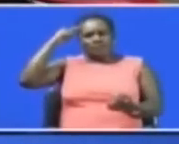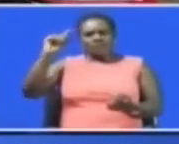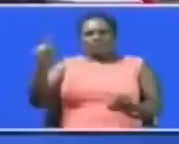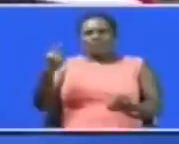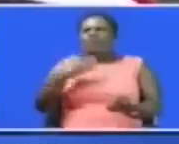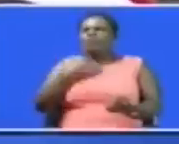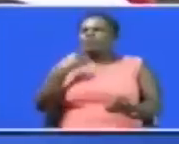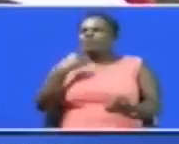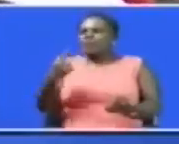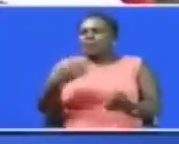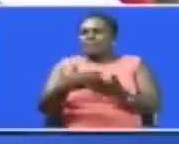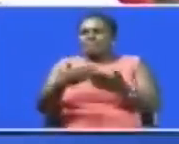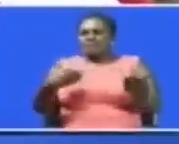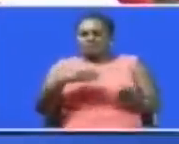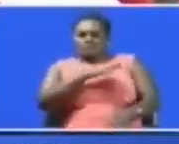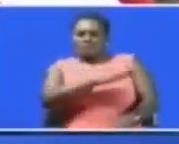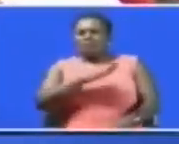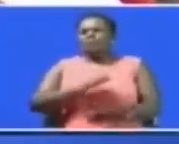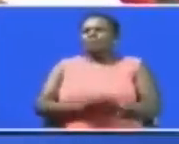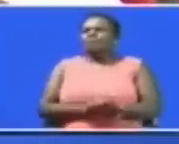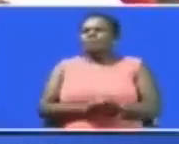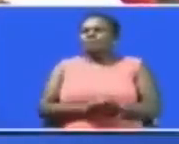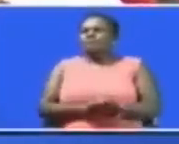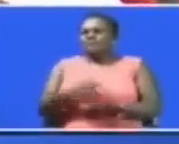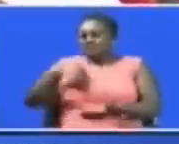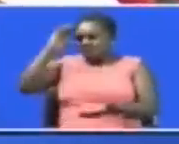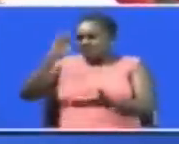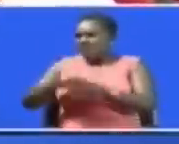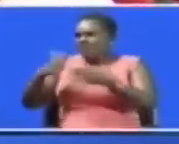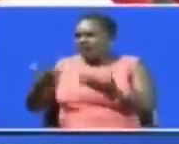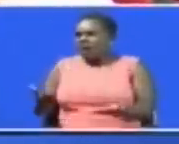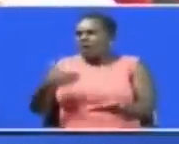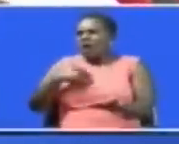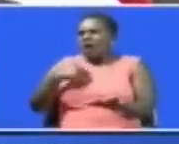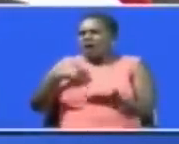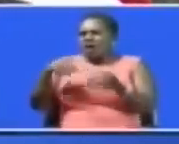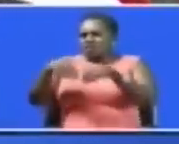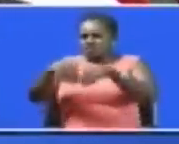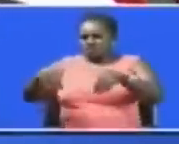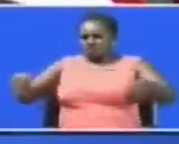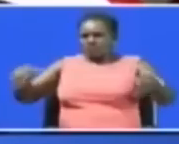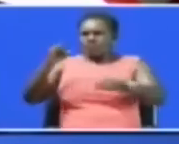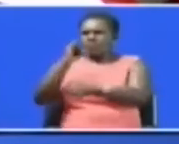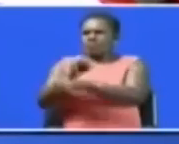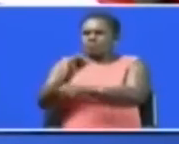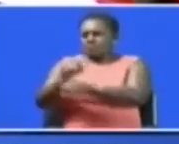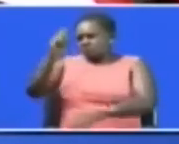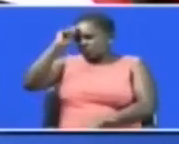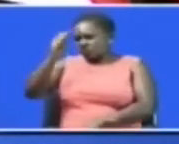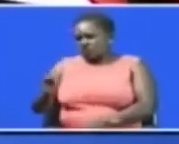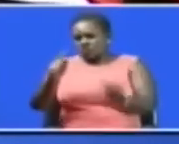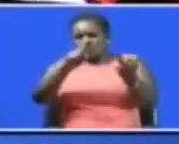I wanted to make this point before I come to what you're saying. I believe that we should have these independent institutions, the